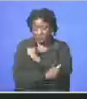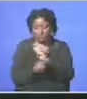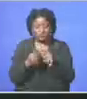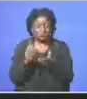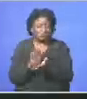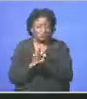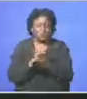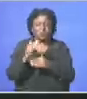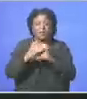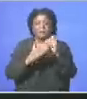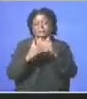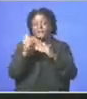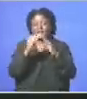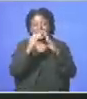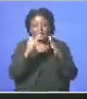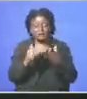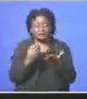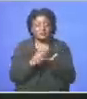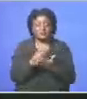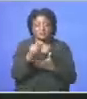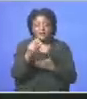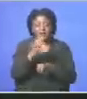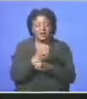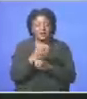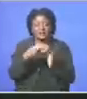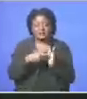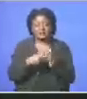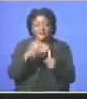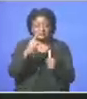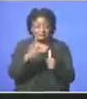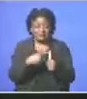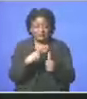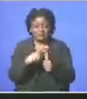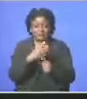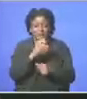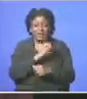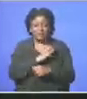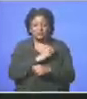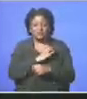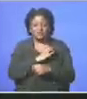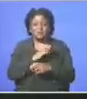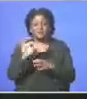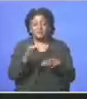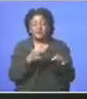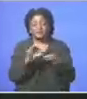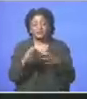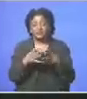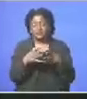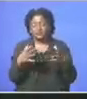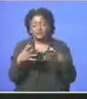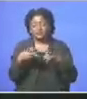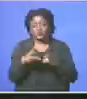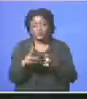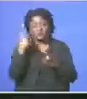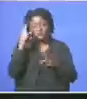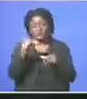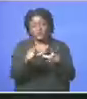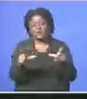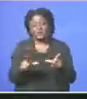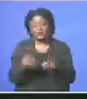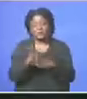cars. This is the first Acklins Cascarilla Festival. This is a huge platform for local entrepreneurs and